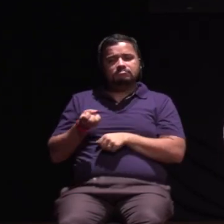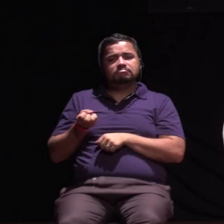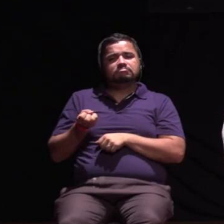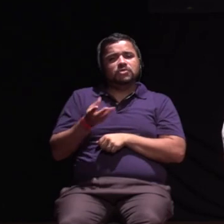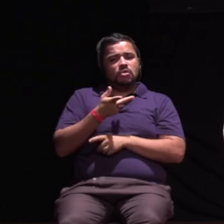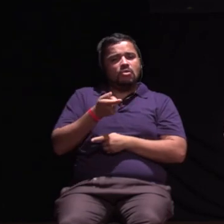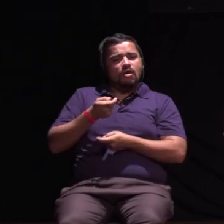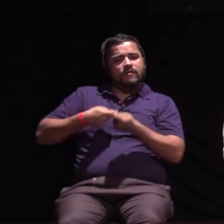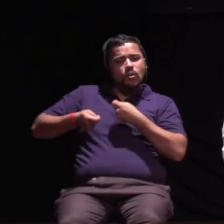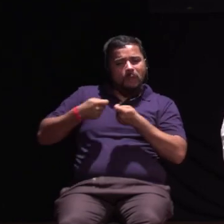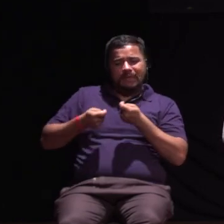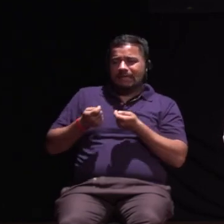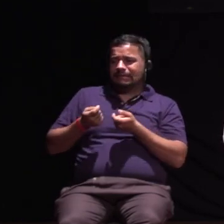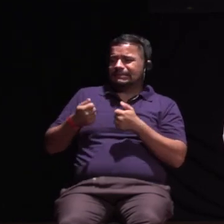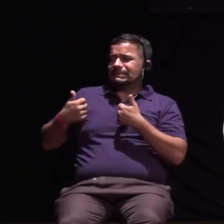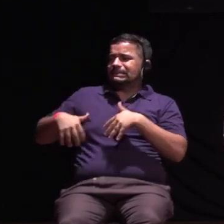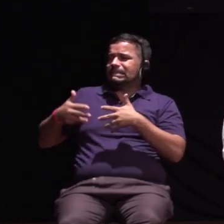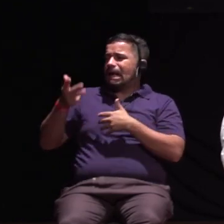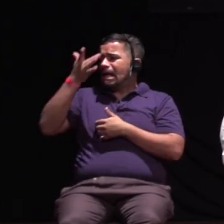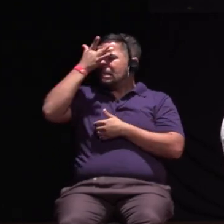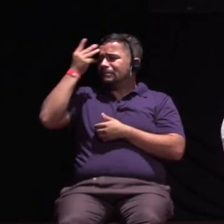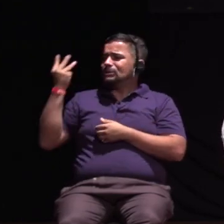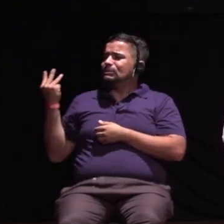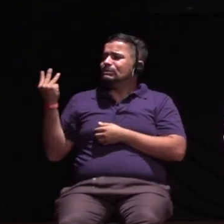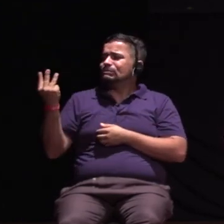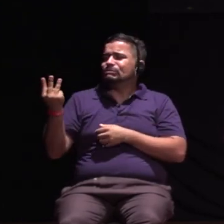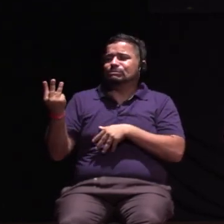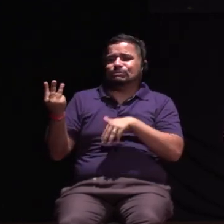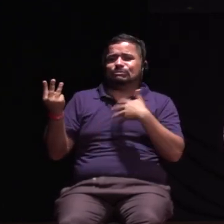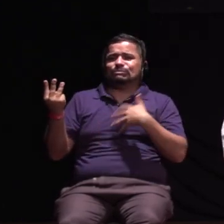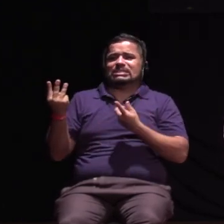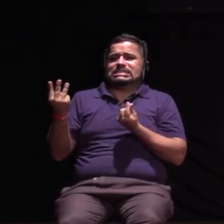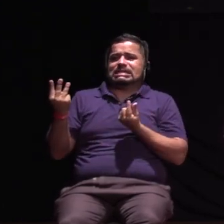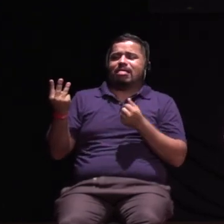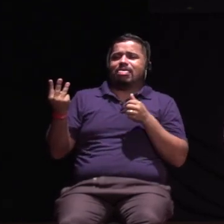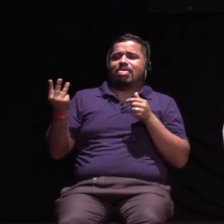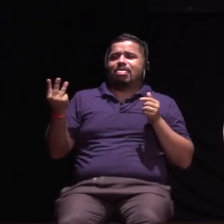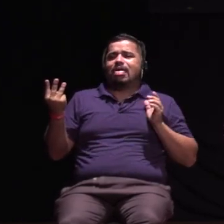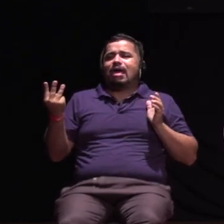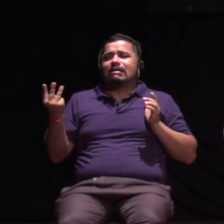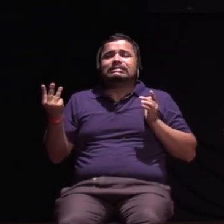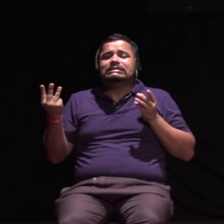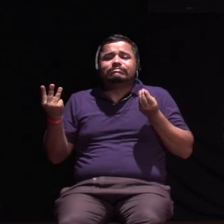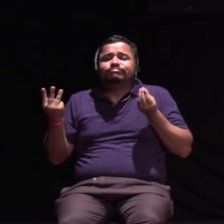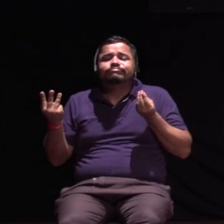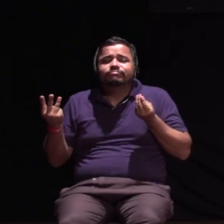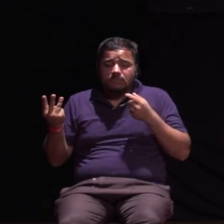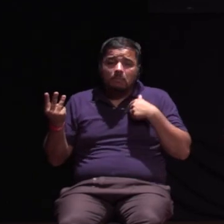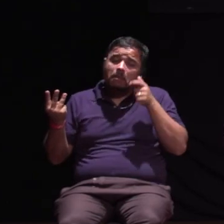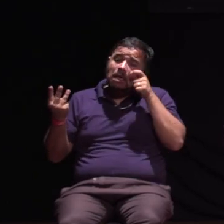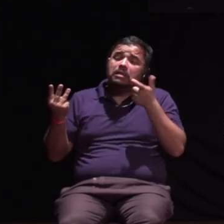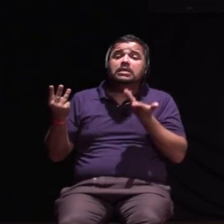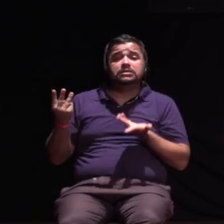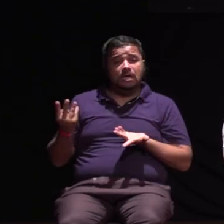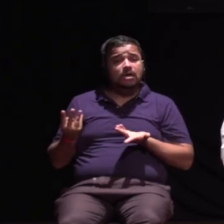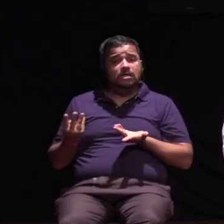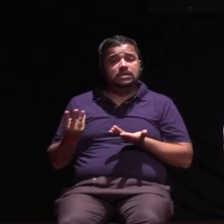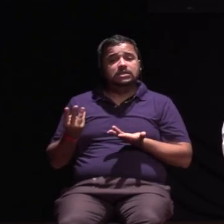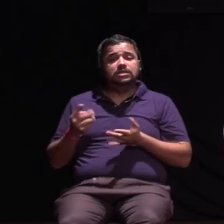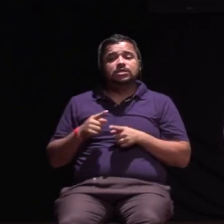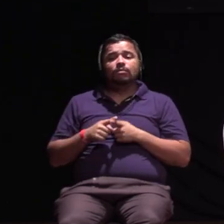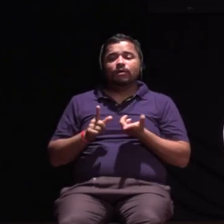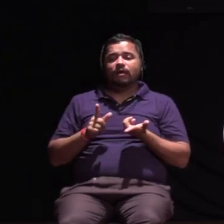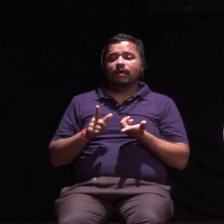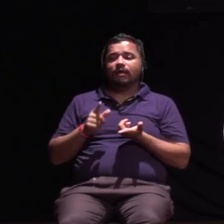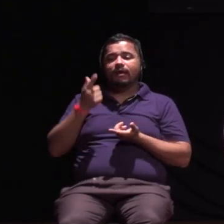also talked about. I know it's not very sexy, but it is super interesting to me, at the very least, that all of a sudden, because we deconstruct the idea of the work of art and go towards